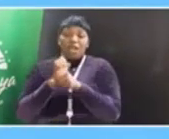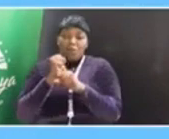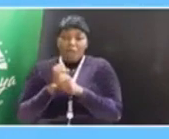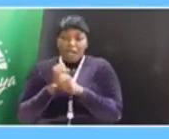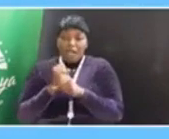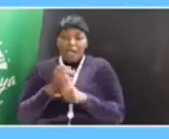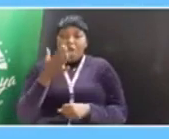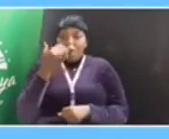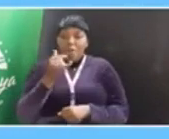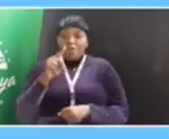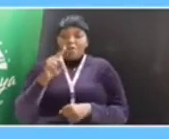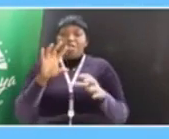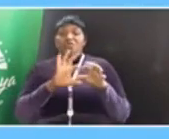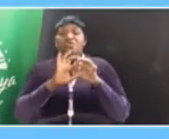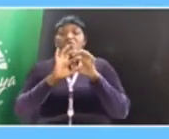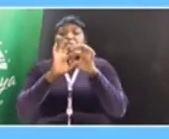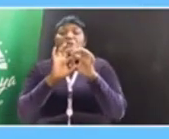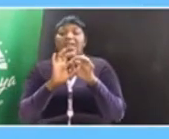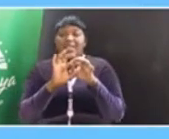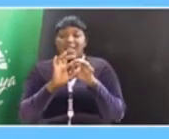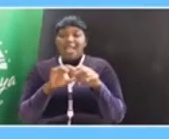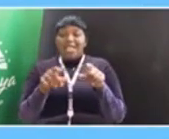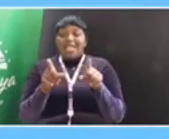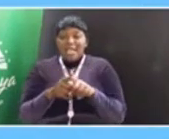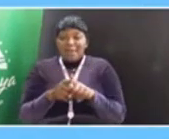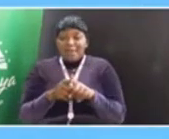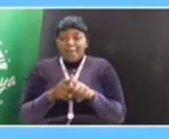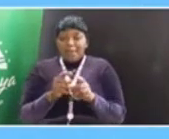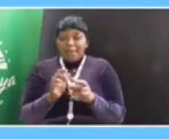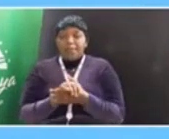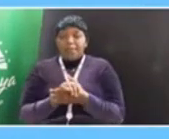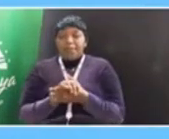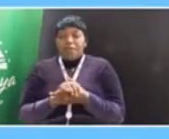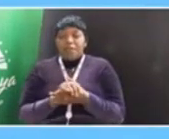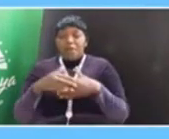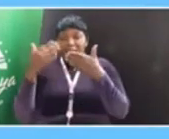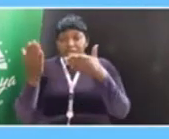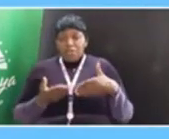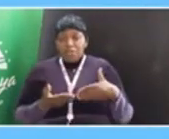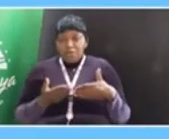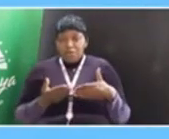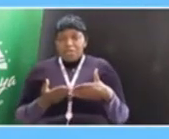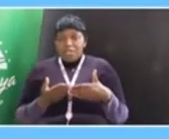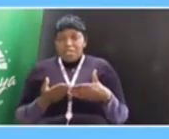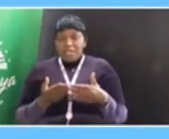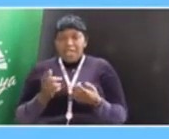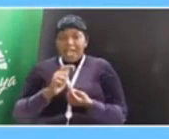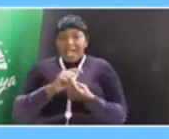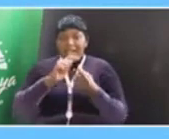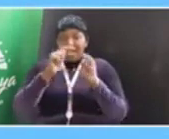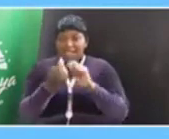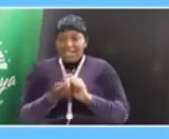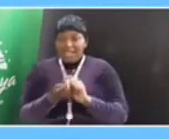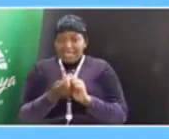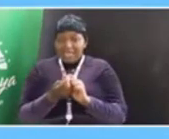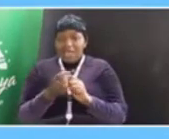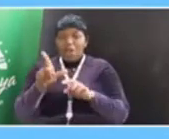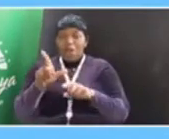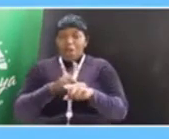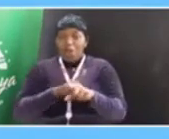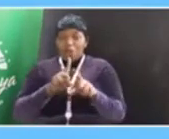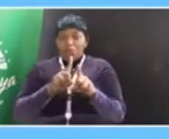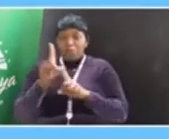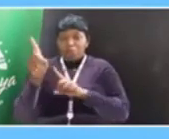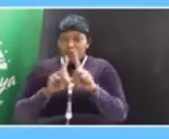because you will be connected. Additionally, we are introducing a transit and long connection travelers electronic